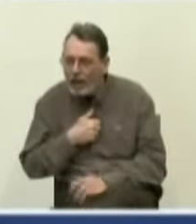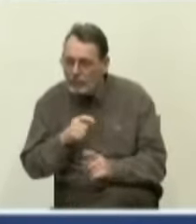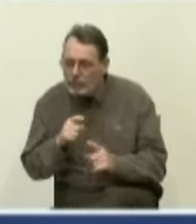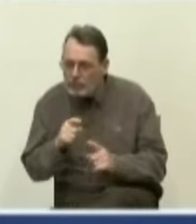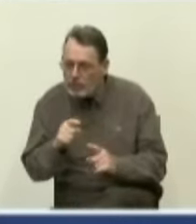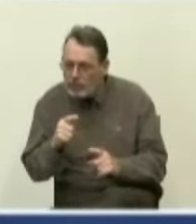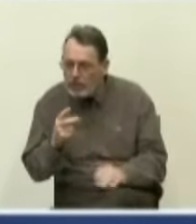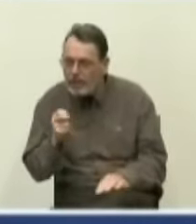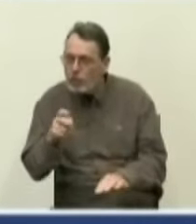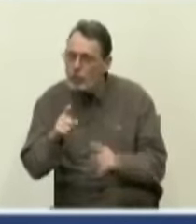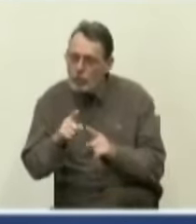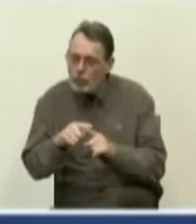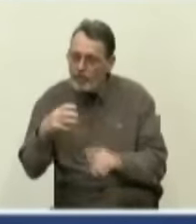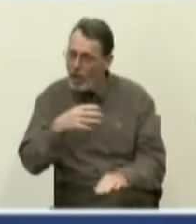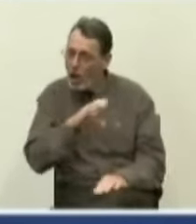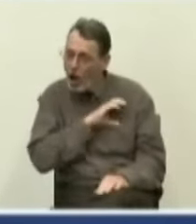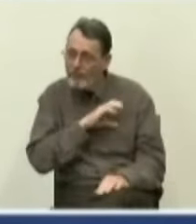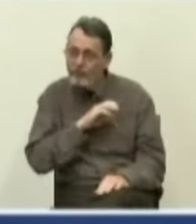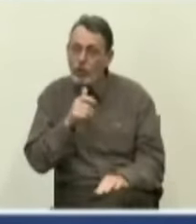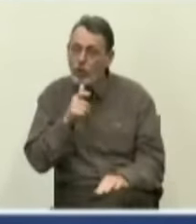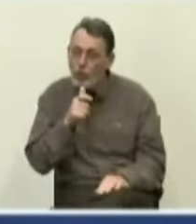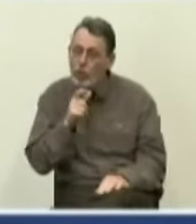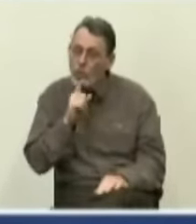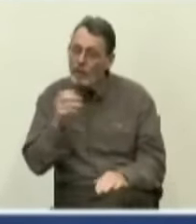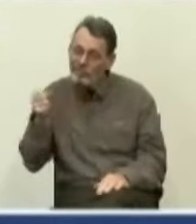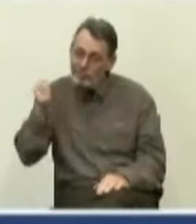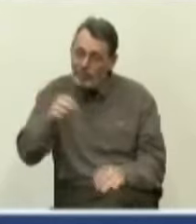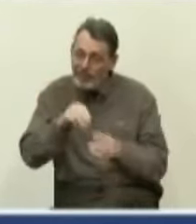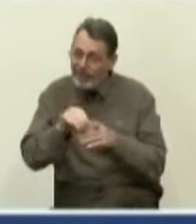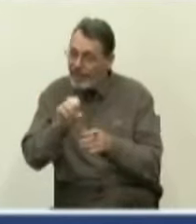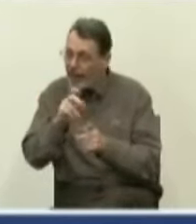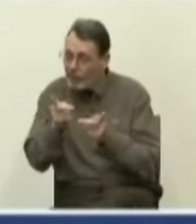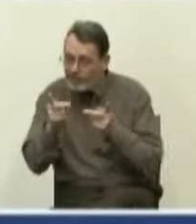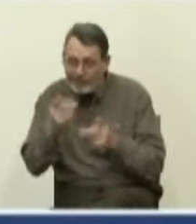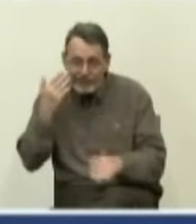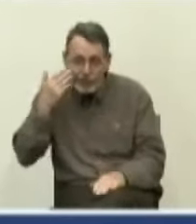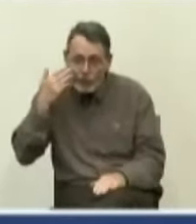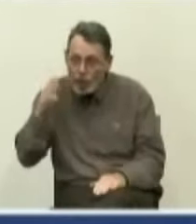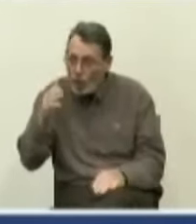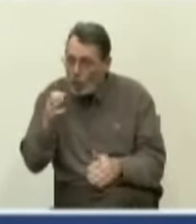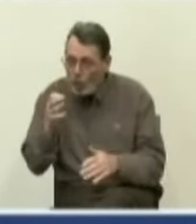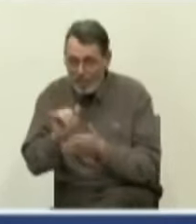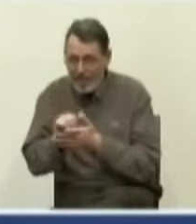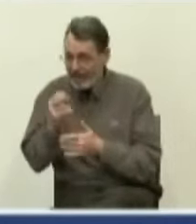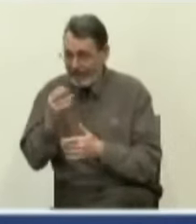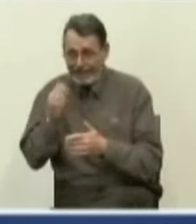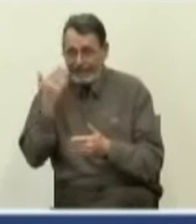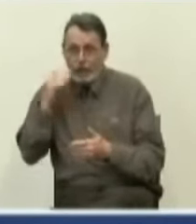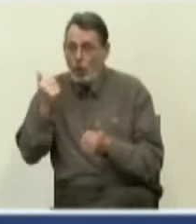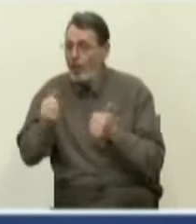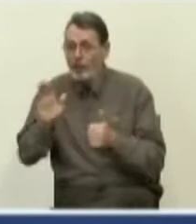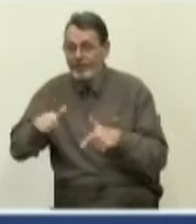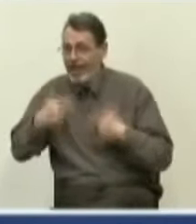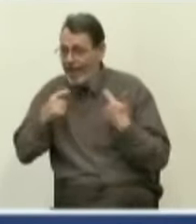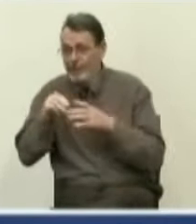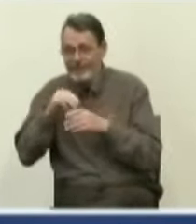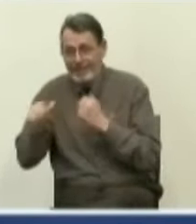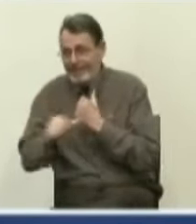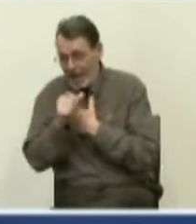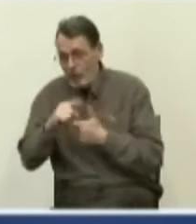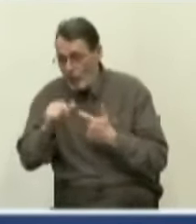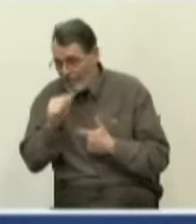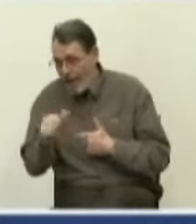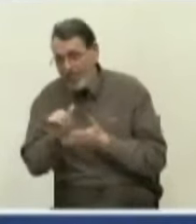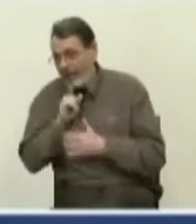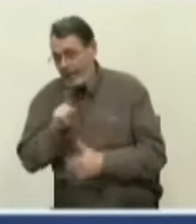who was put in that position, who did not know whether his life was in danger or not. That is my